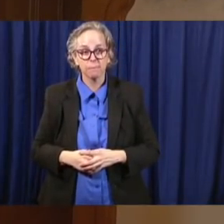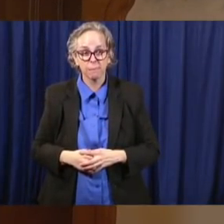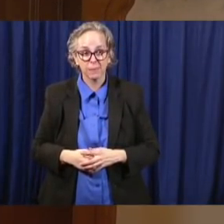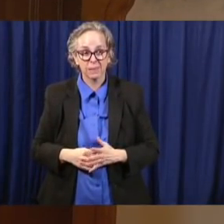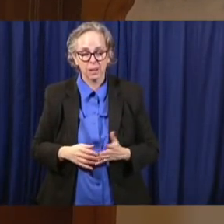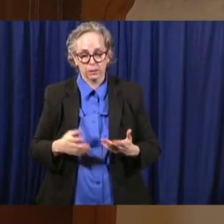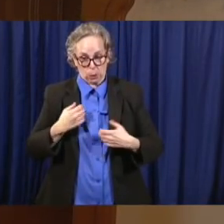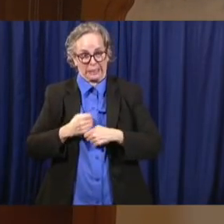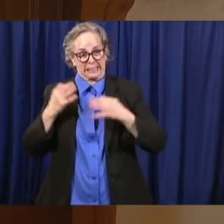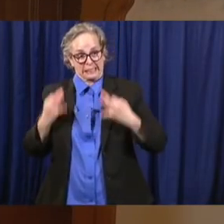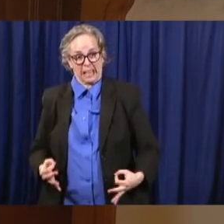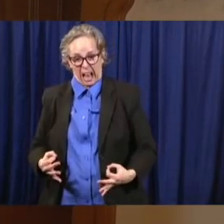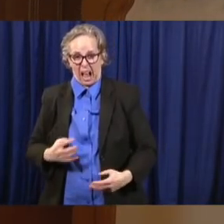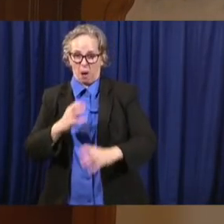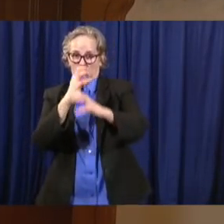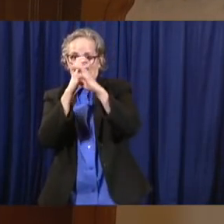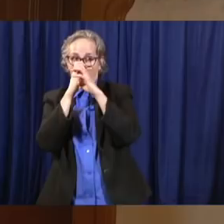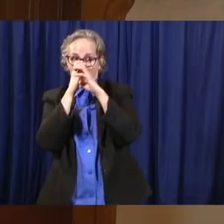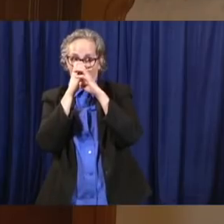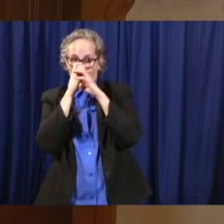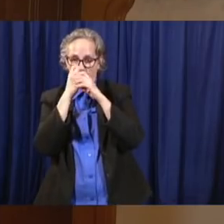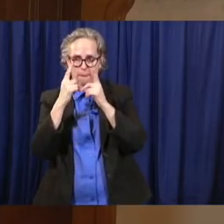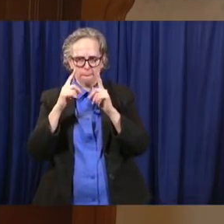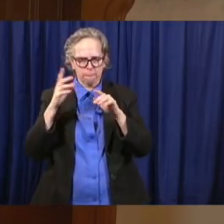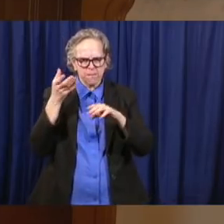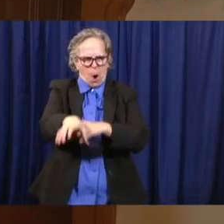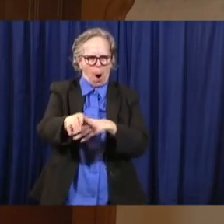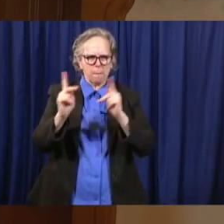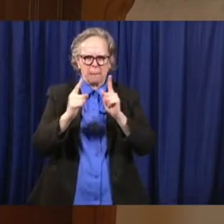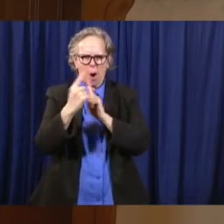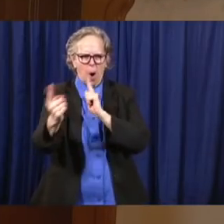you spread it out. Now remember, you peak a lot